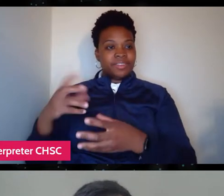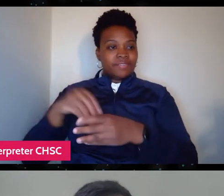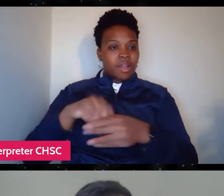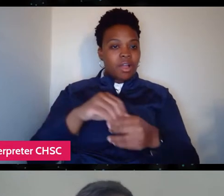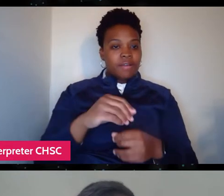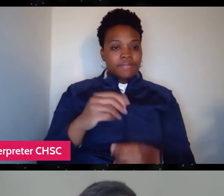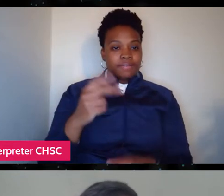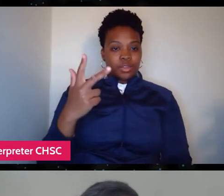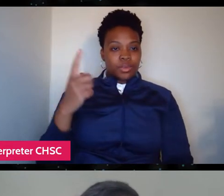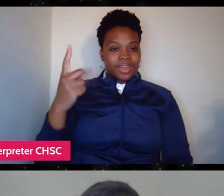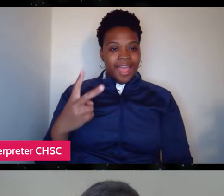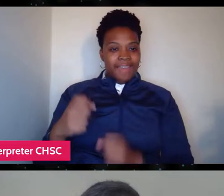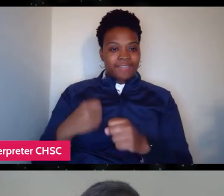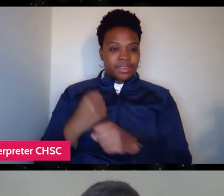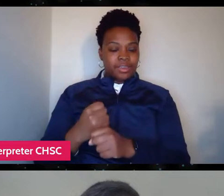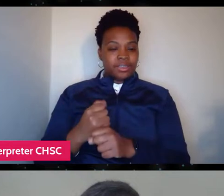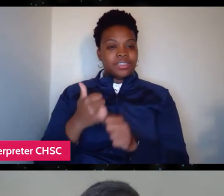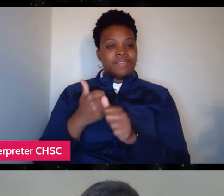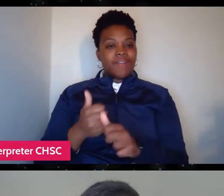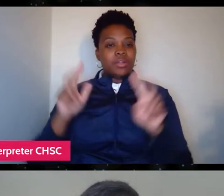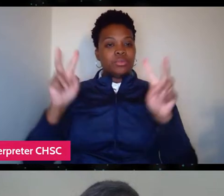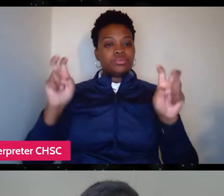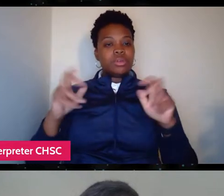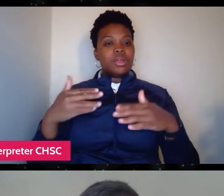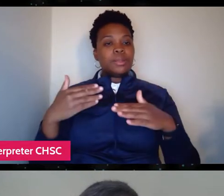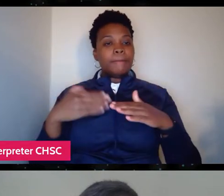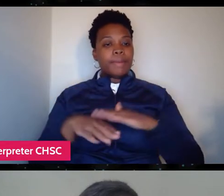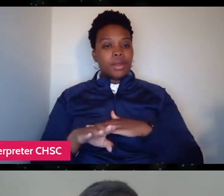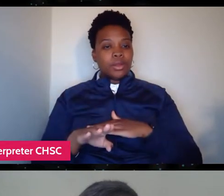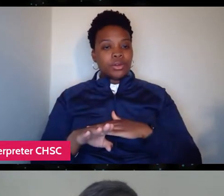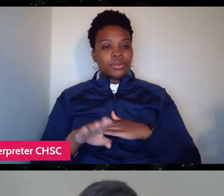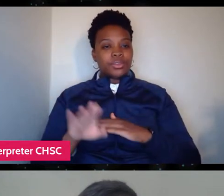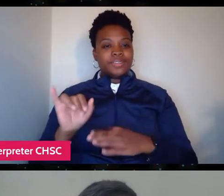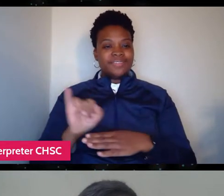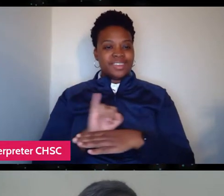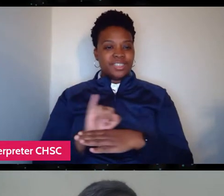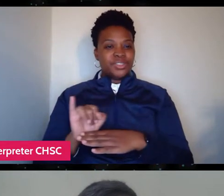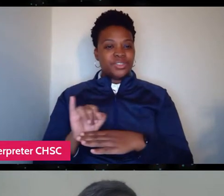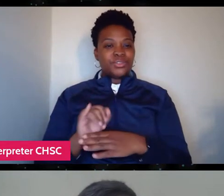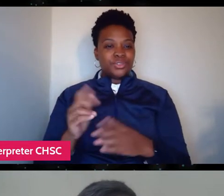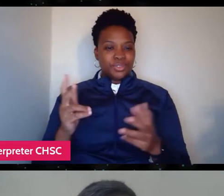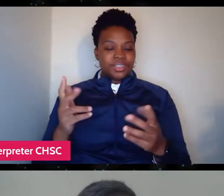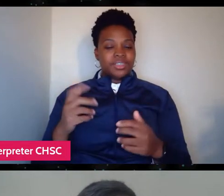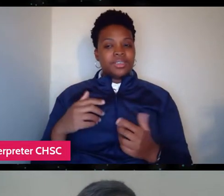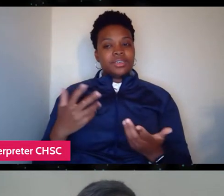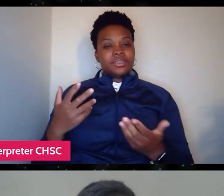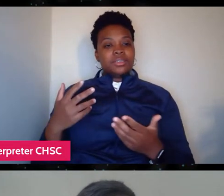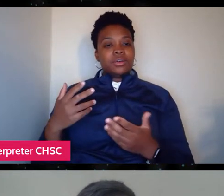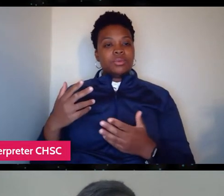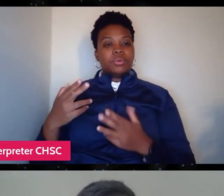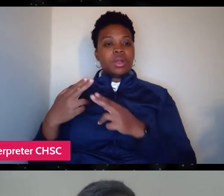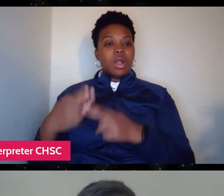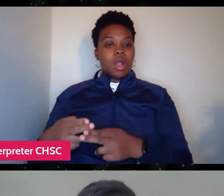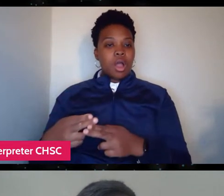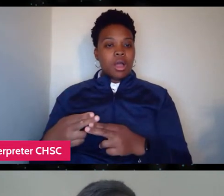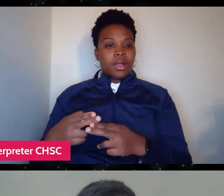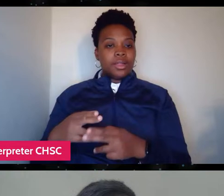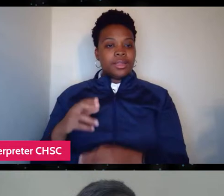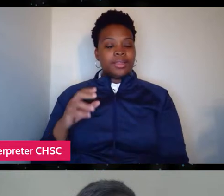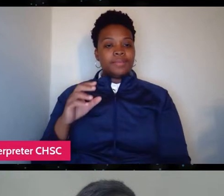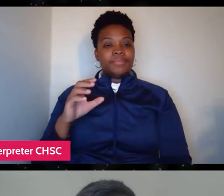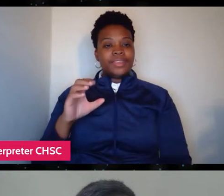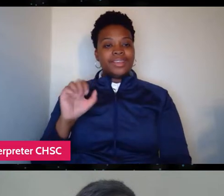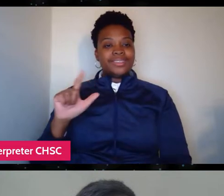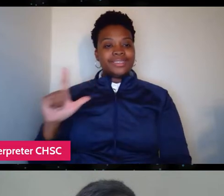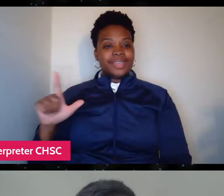follow essentially the birth of an industry. Mm-hmm. So it's referred to as cell-based meat, as